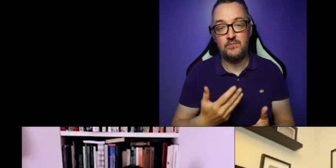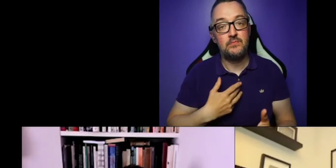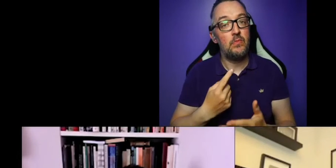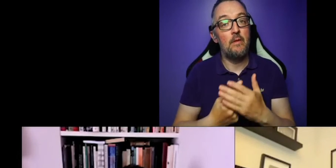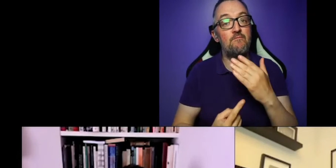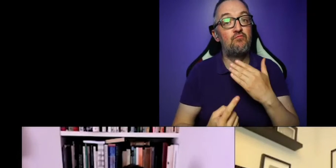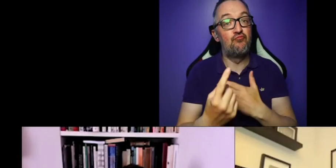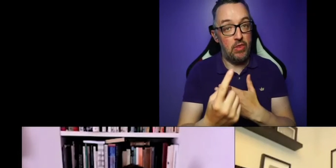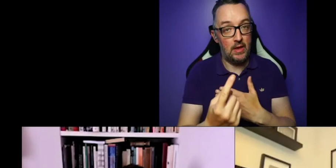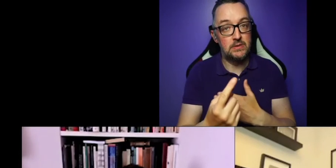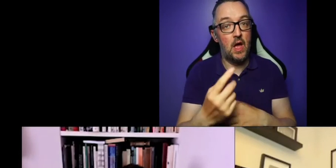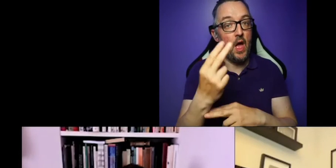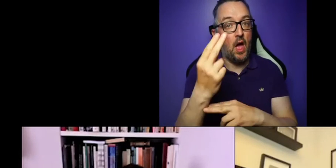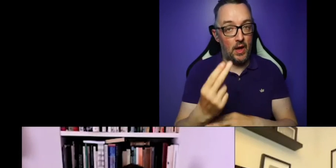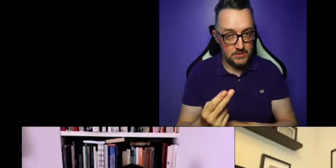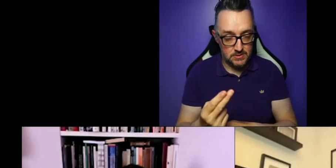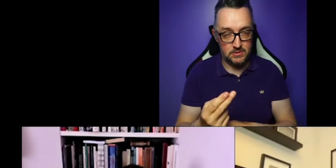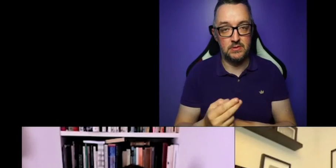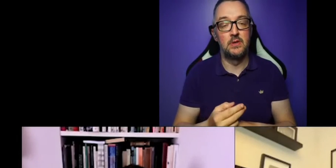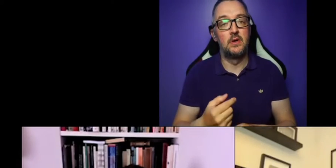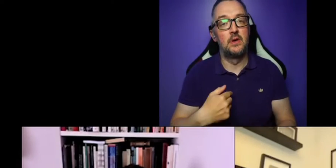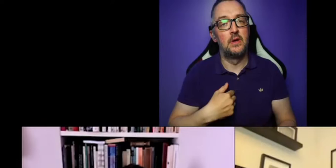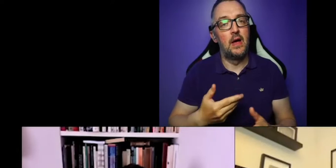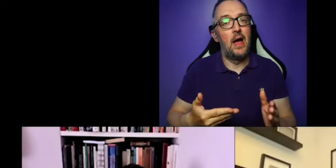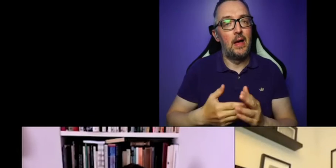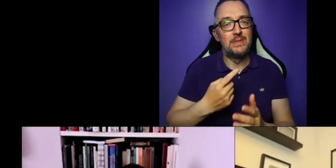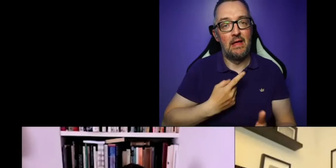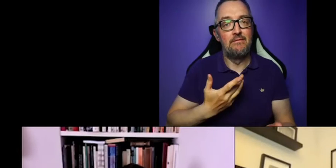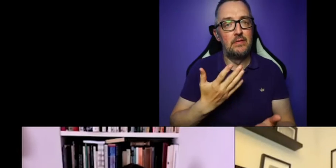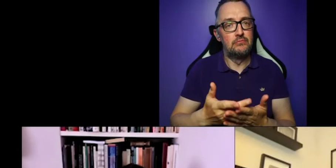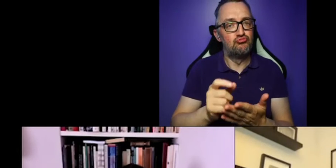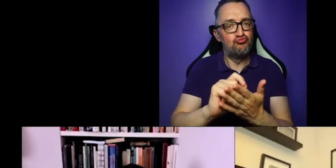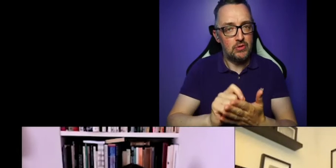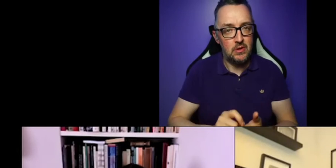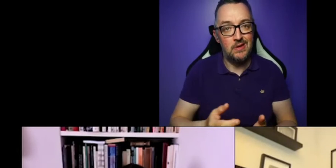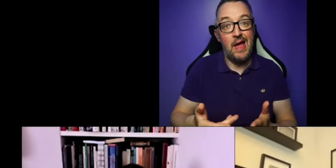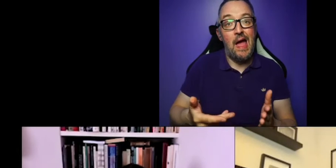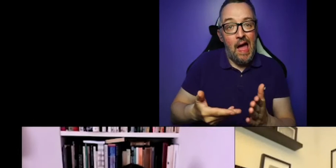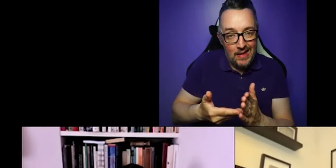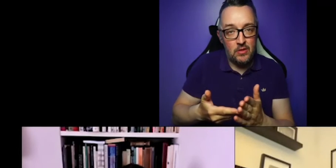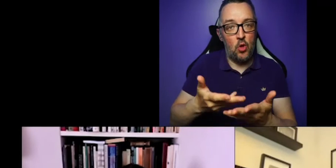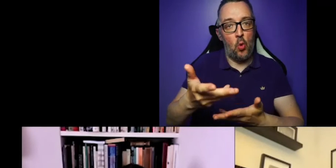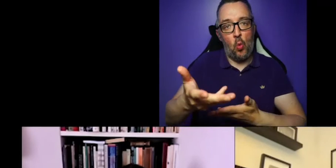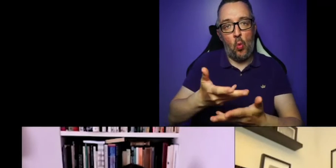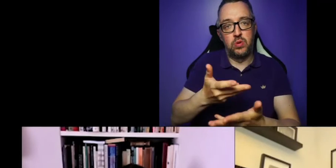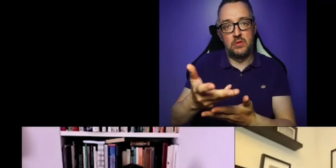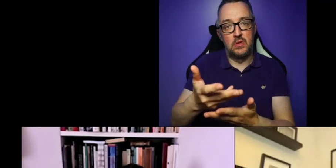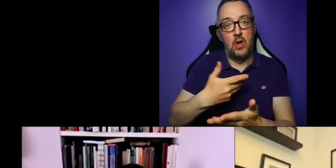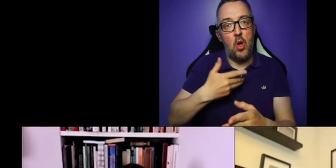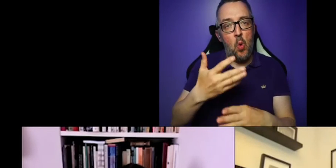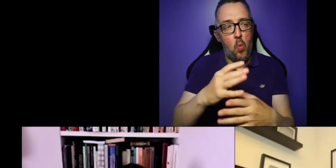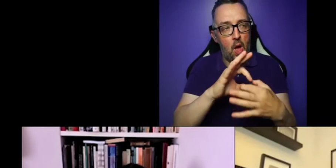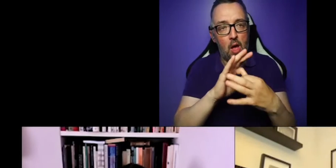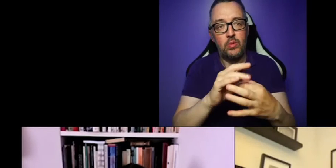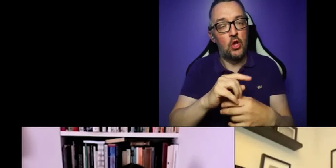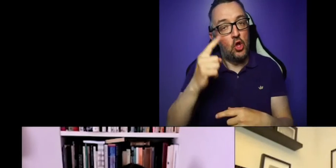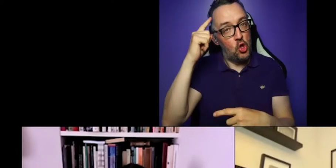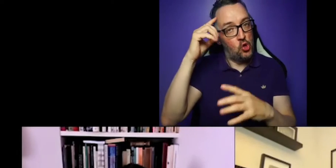I'm a freelance artist and I'm also a writer and a consultant, and I work in the area